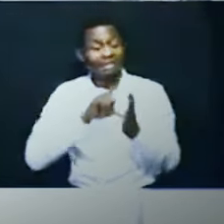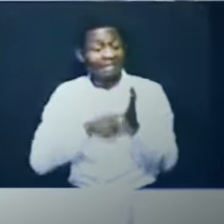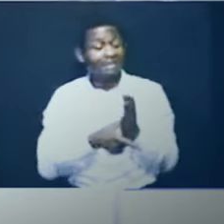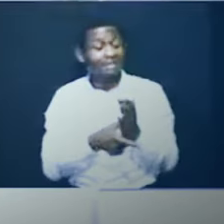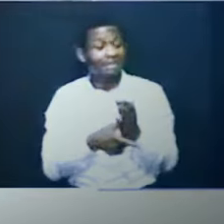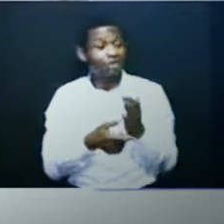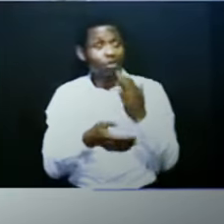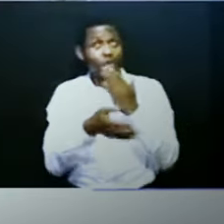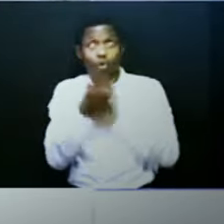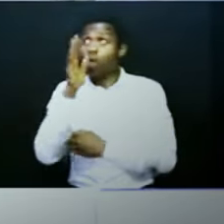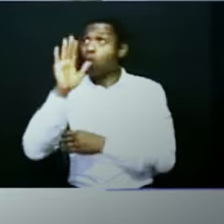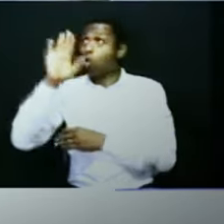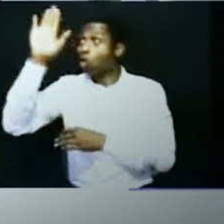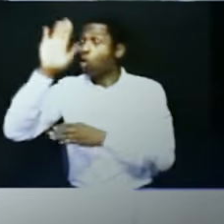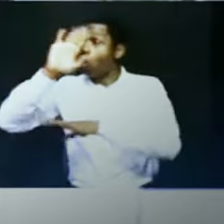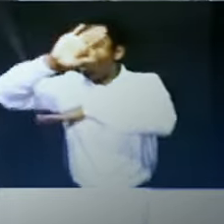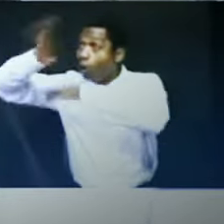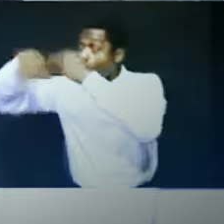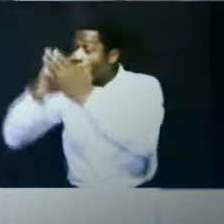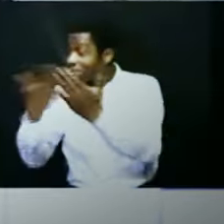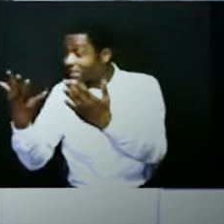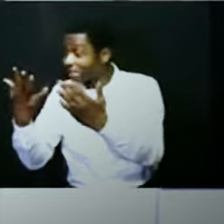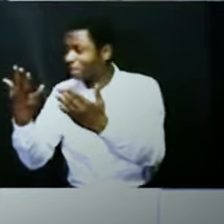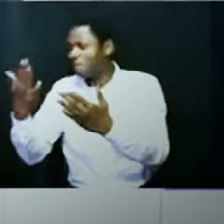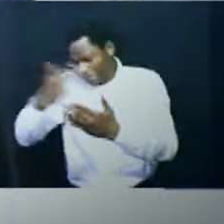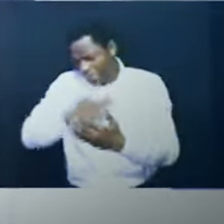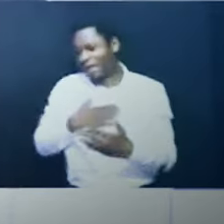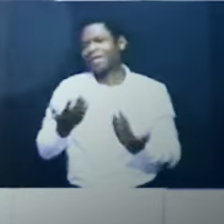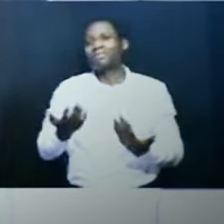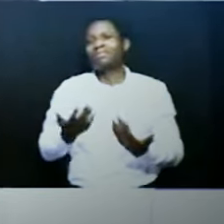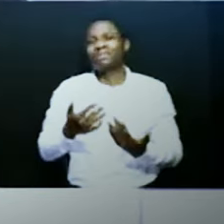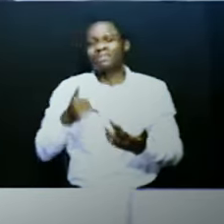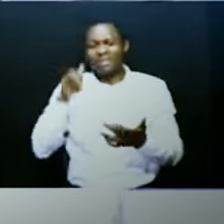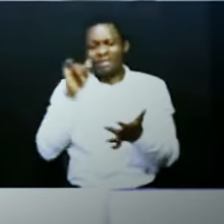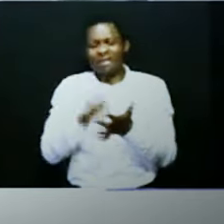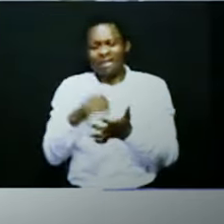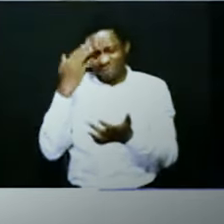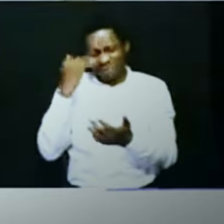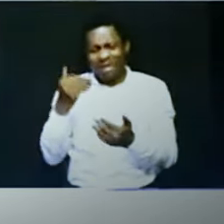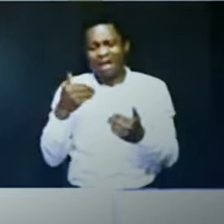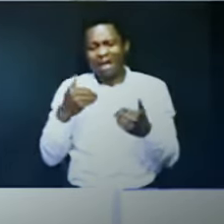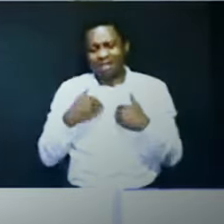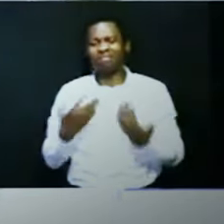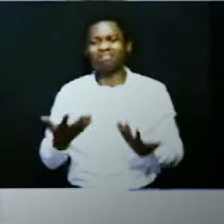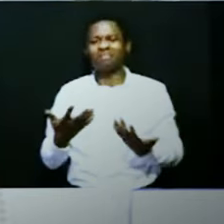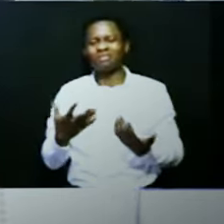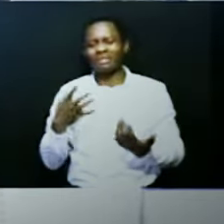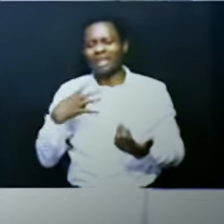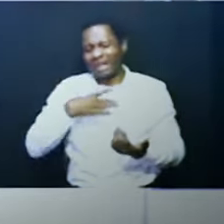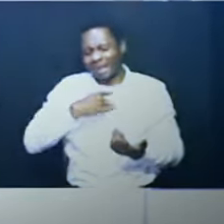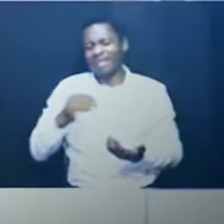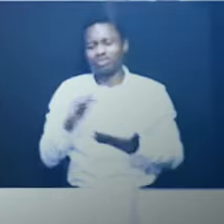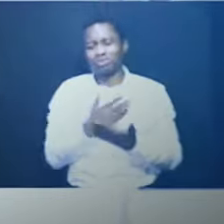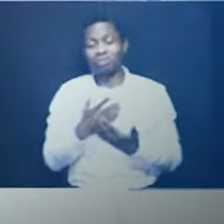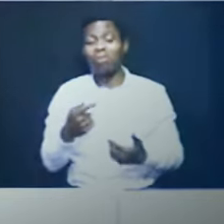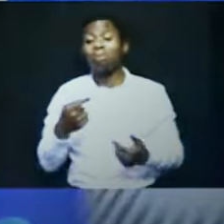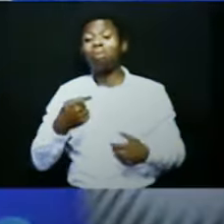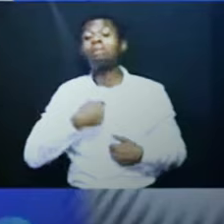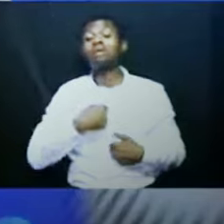mine. That is why I like this song. Because me, what do I have?